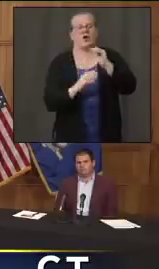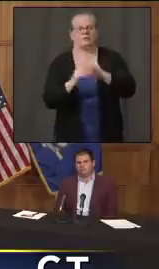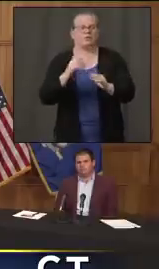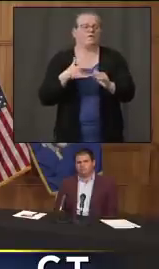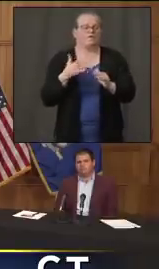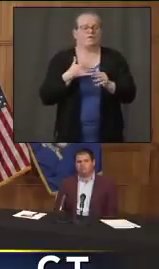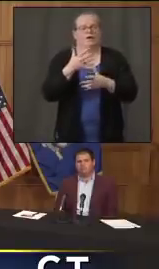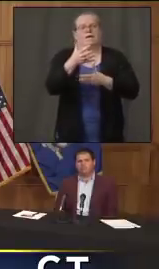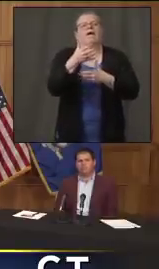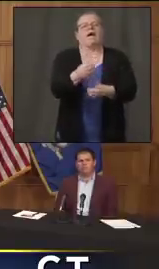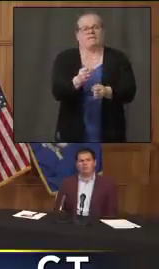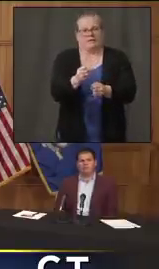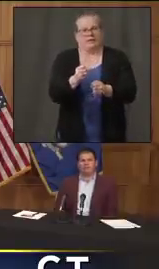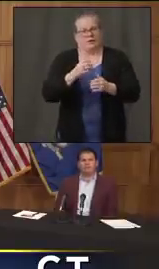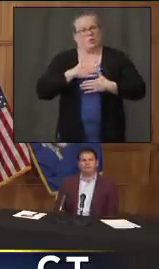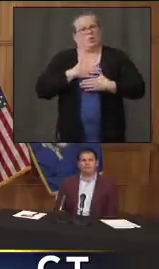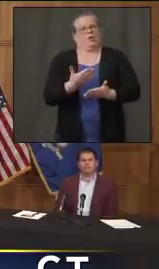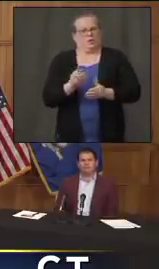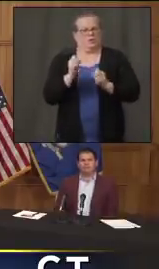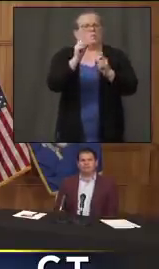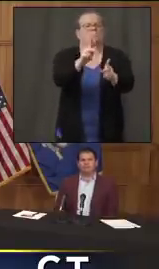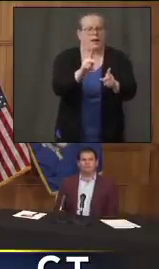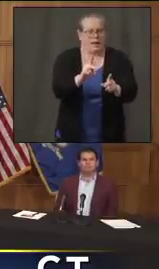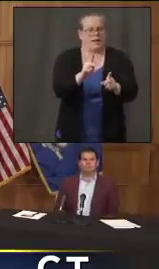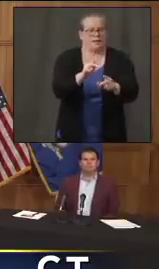Waterbury Republican American.